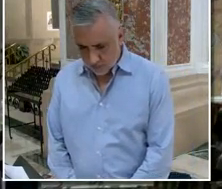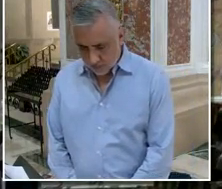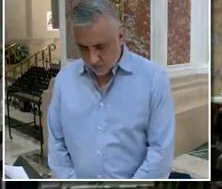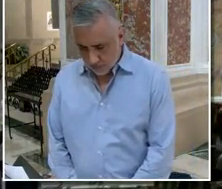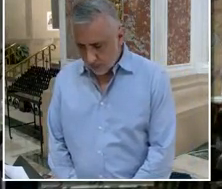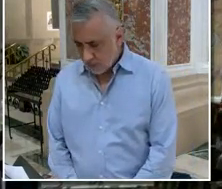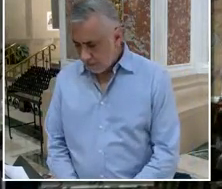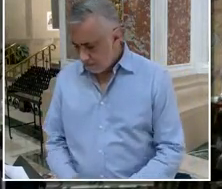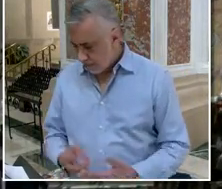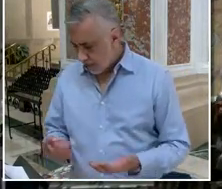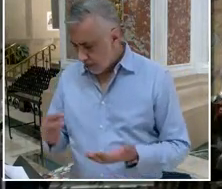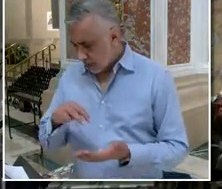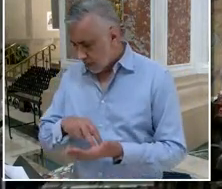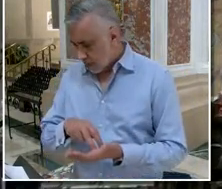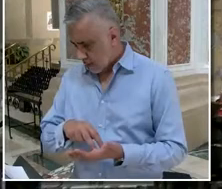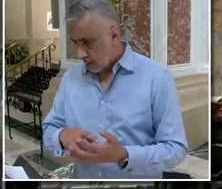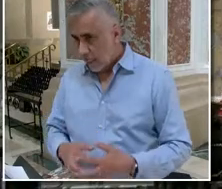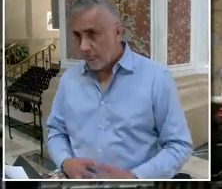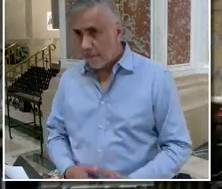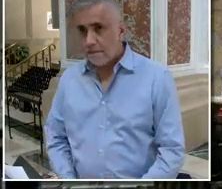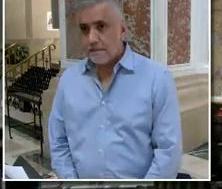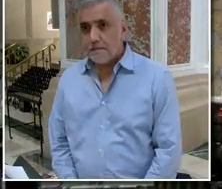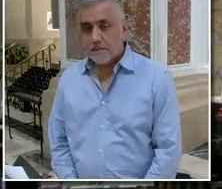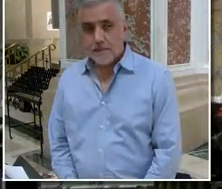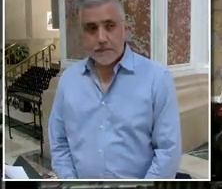Let us stand.